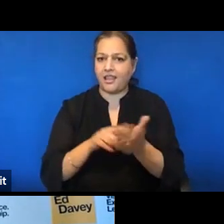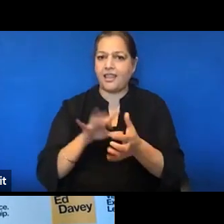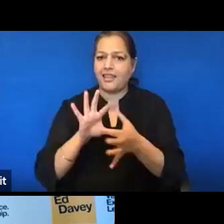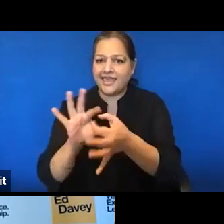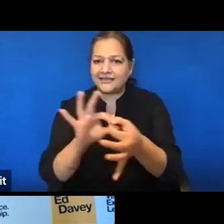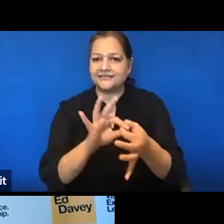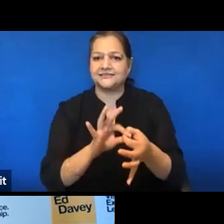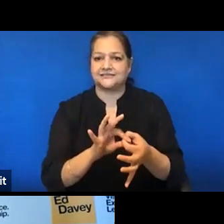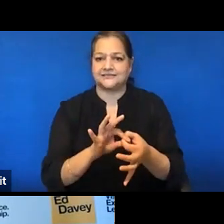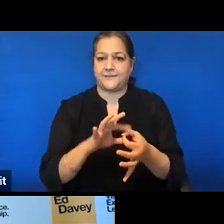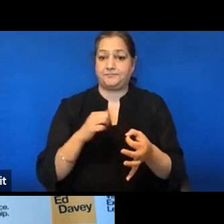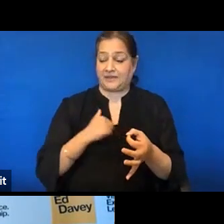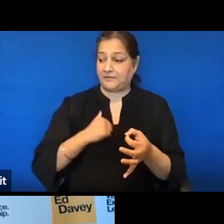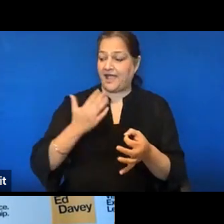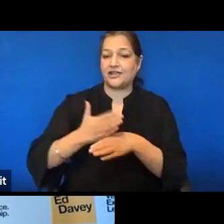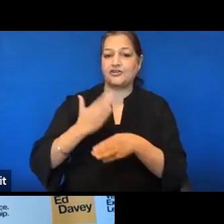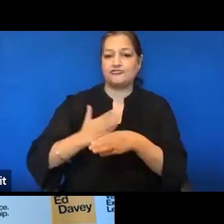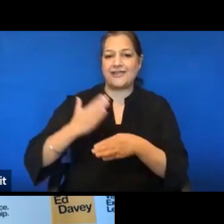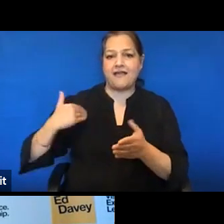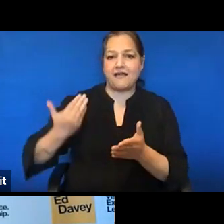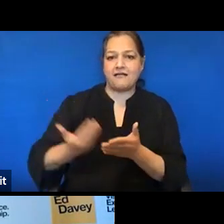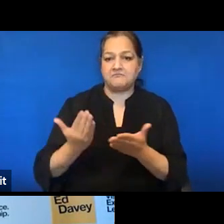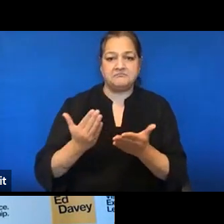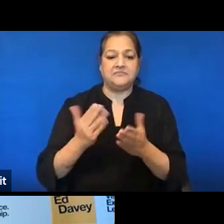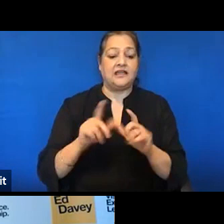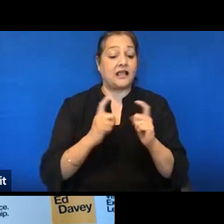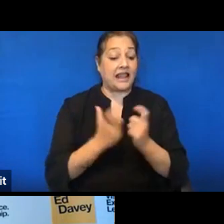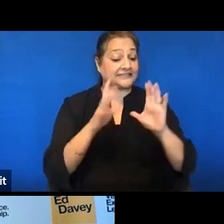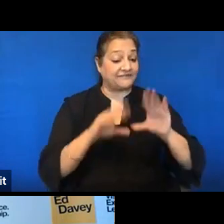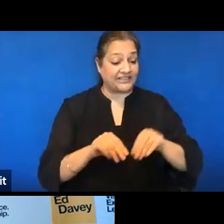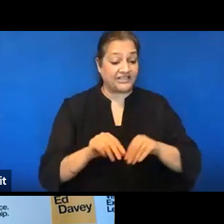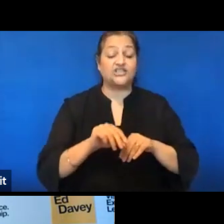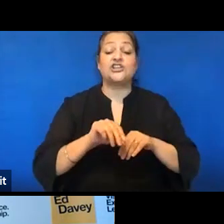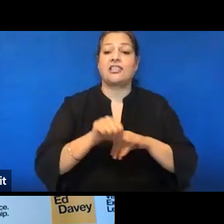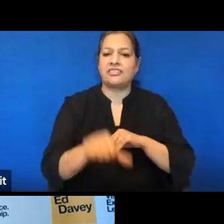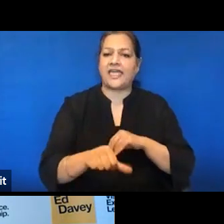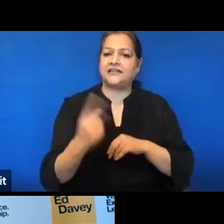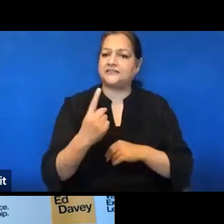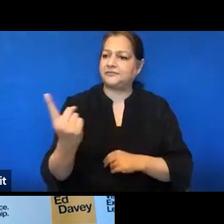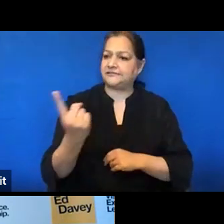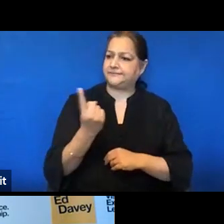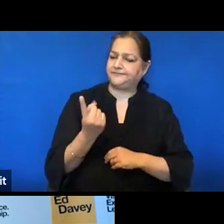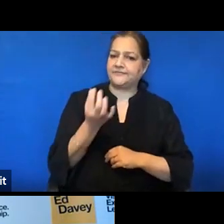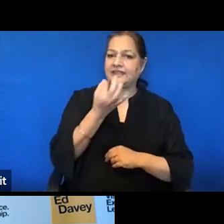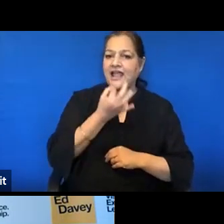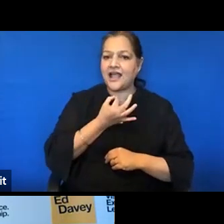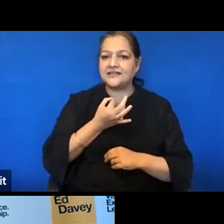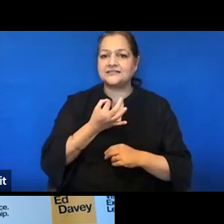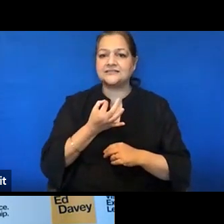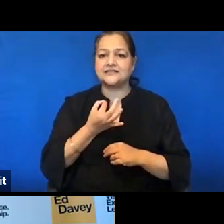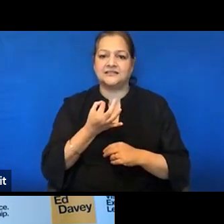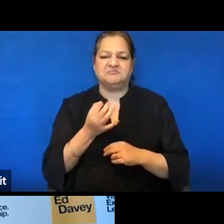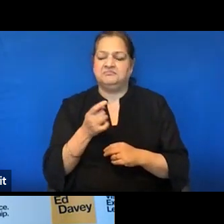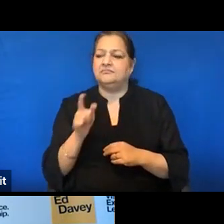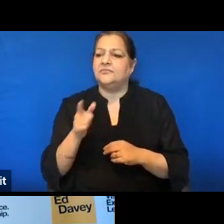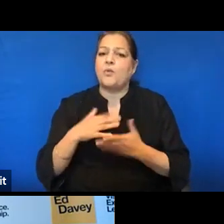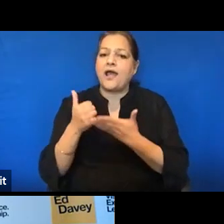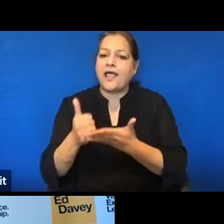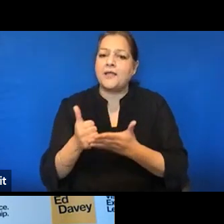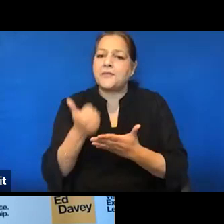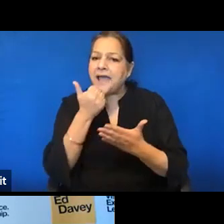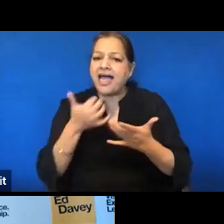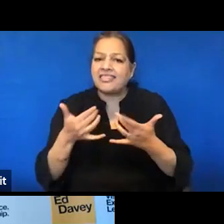when, quite often after class, someone would sidle in asking for help with a difficult maths equation or something like that. And then